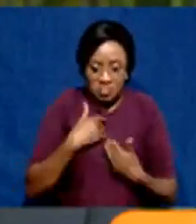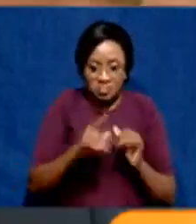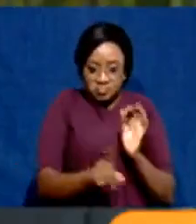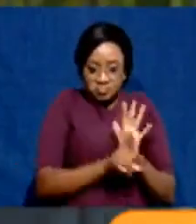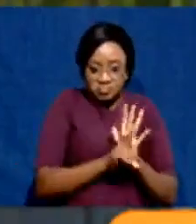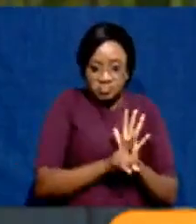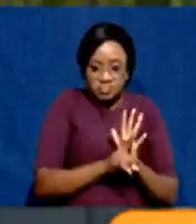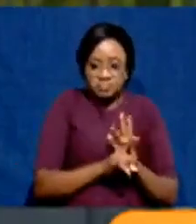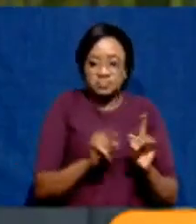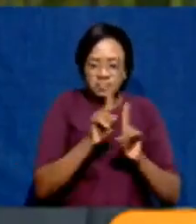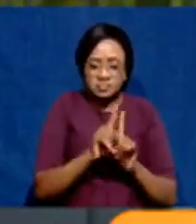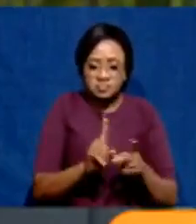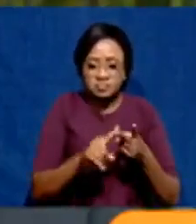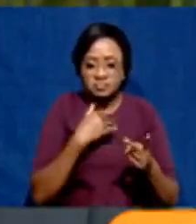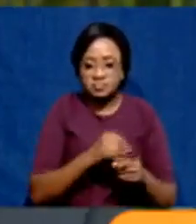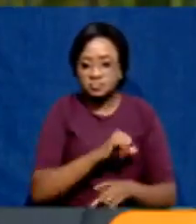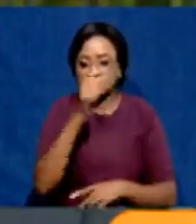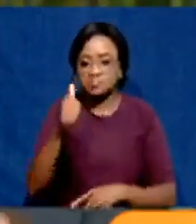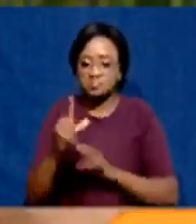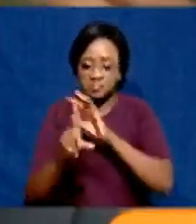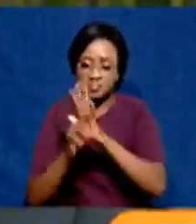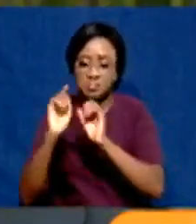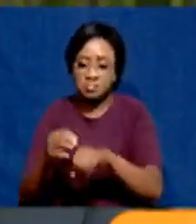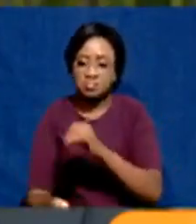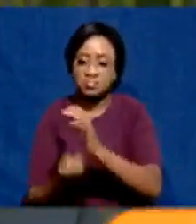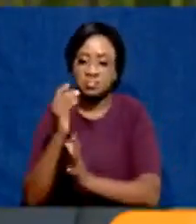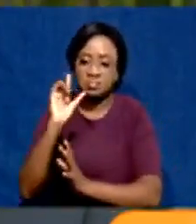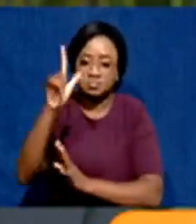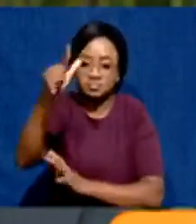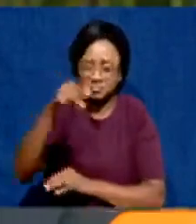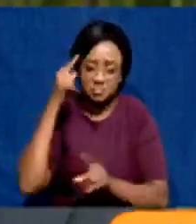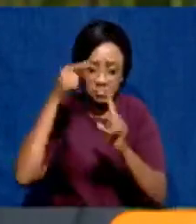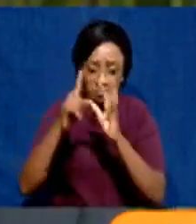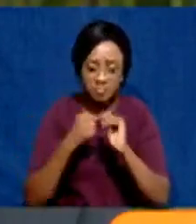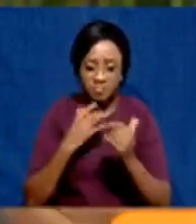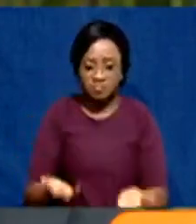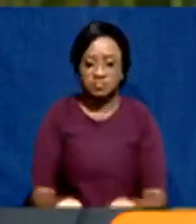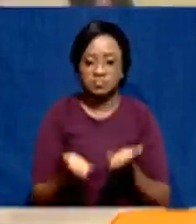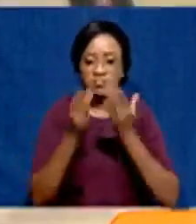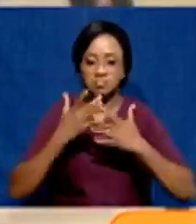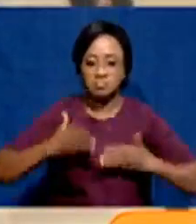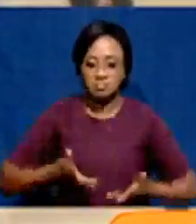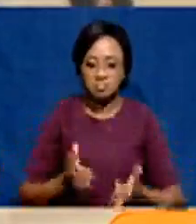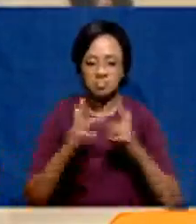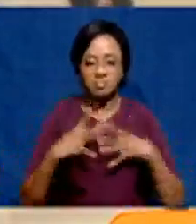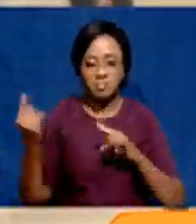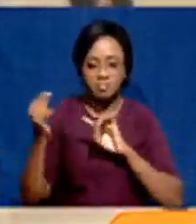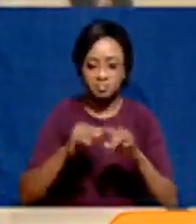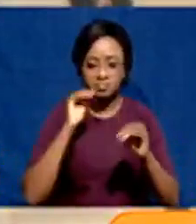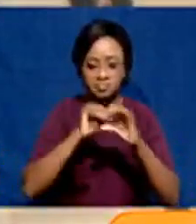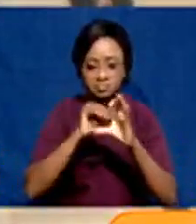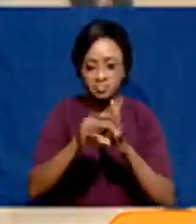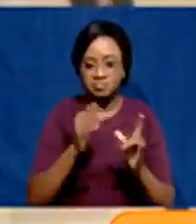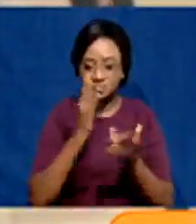now the laws that we can come up with are those ones to actually improve investment in hardware. In spite of the